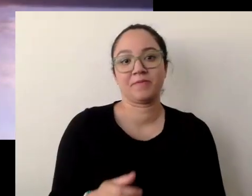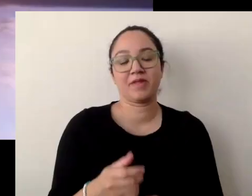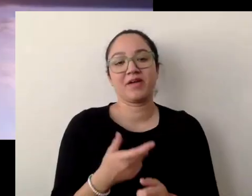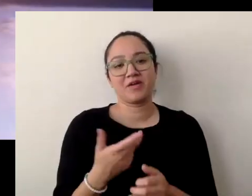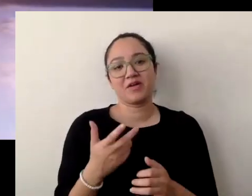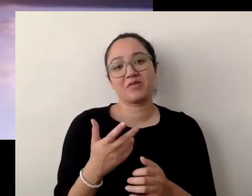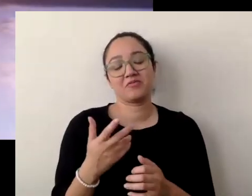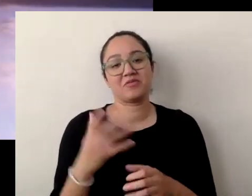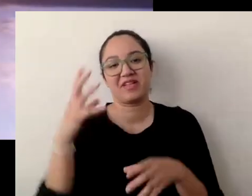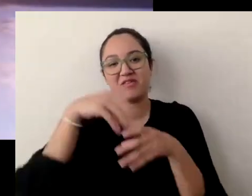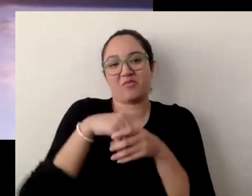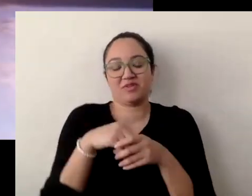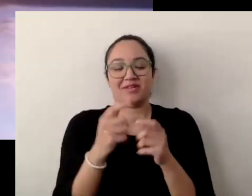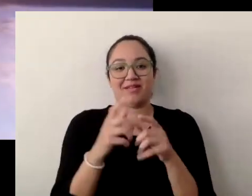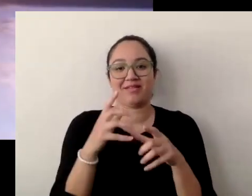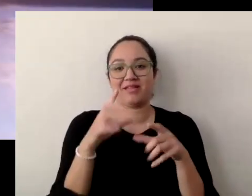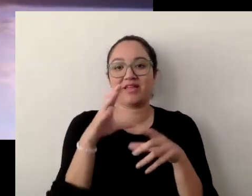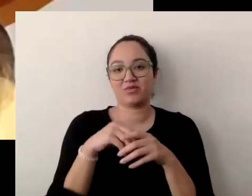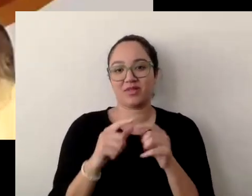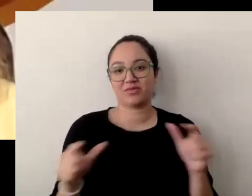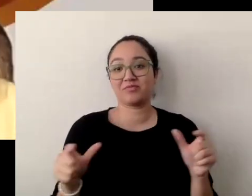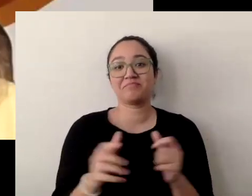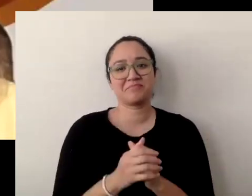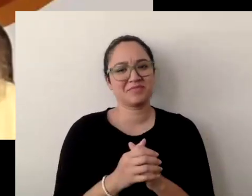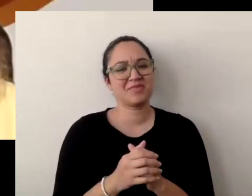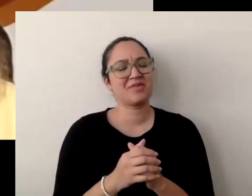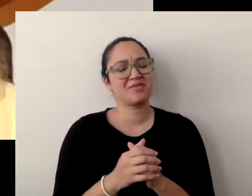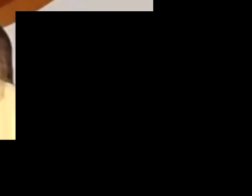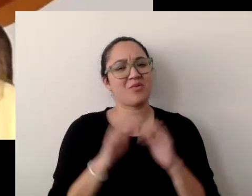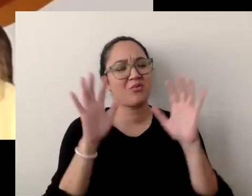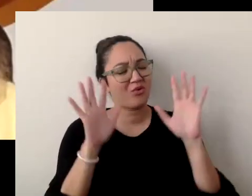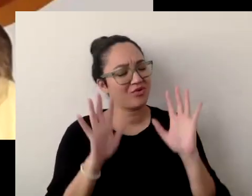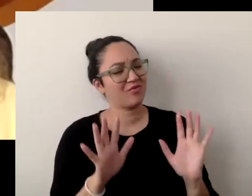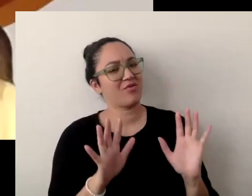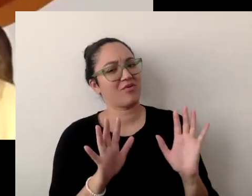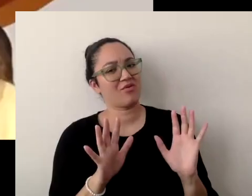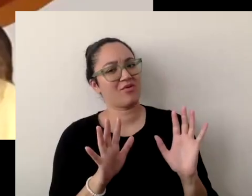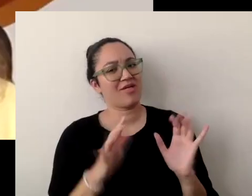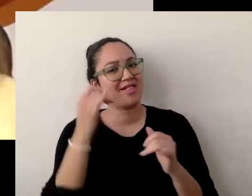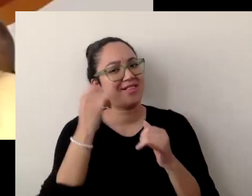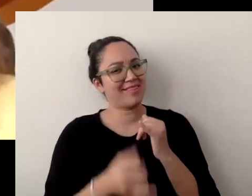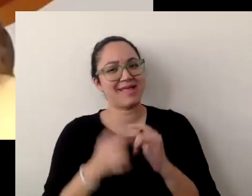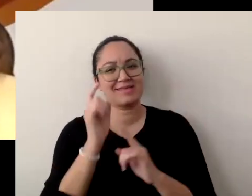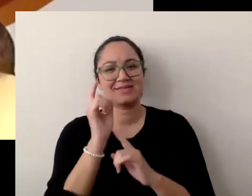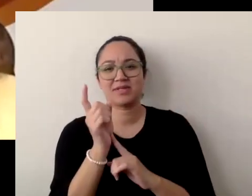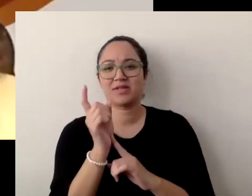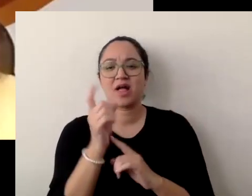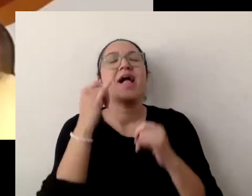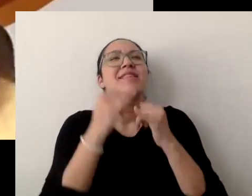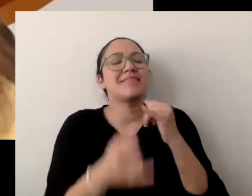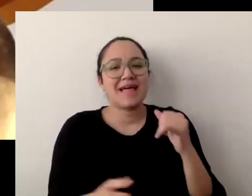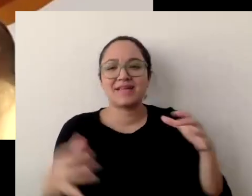that incorporated into our language. That was a wonderful last minute or no, last